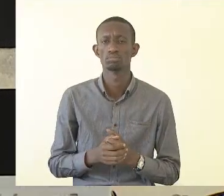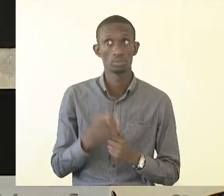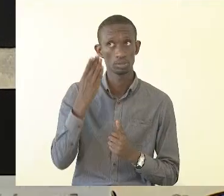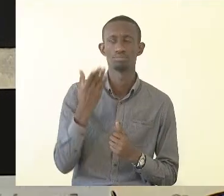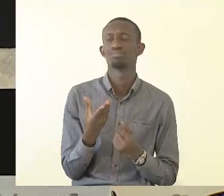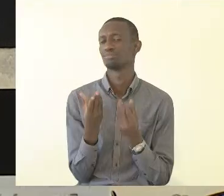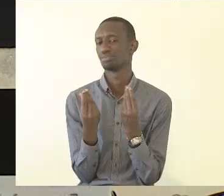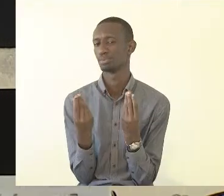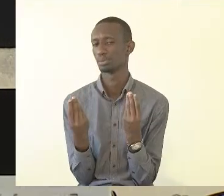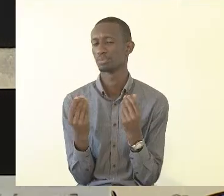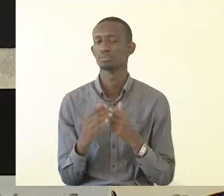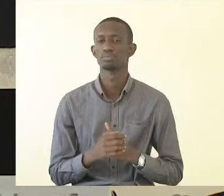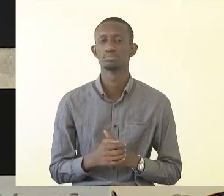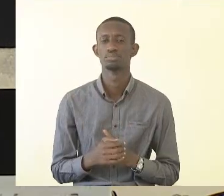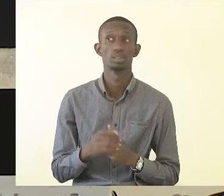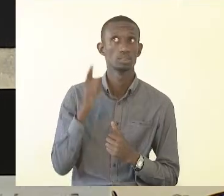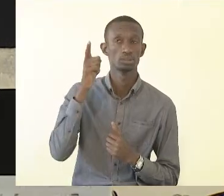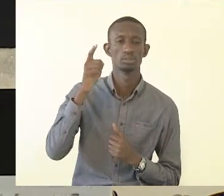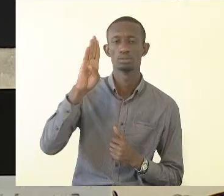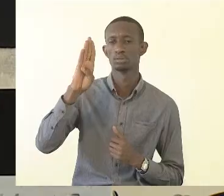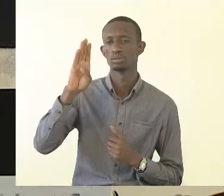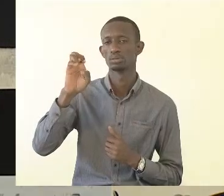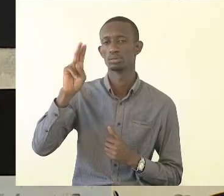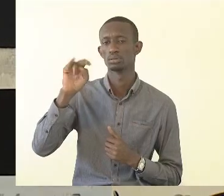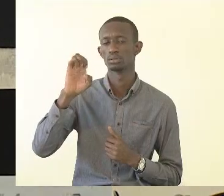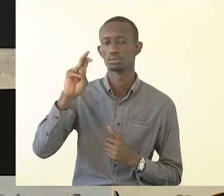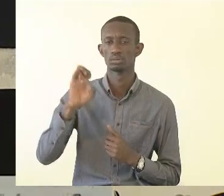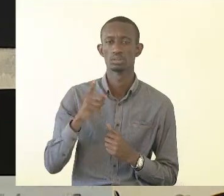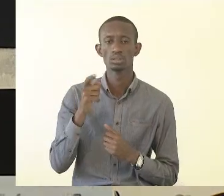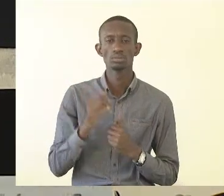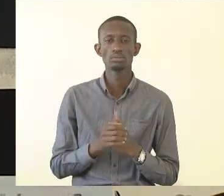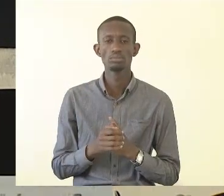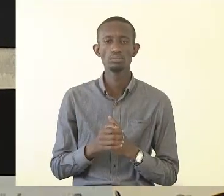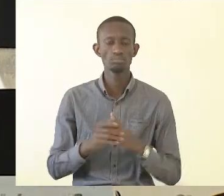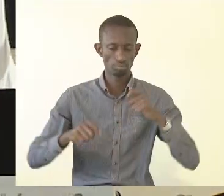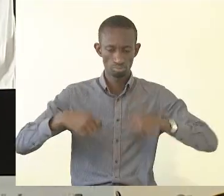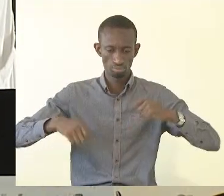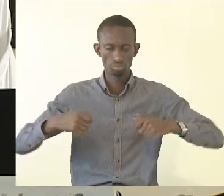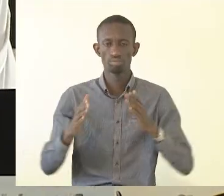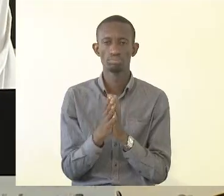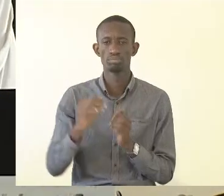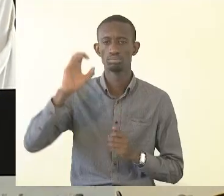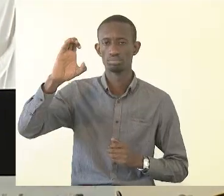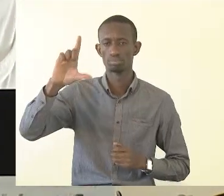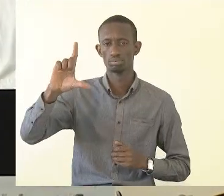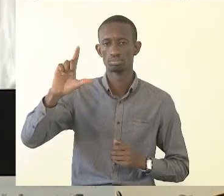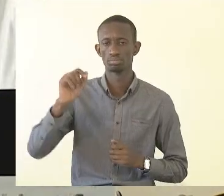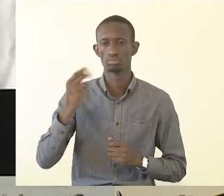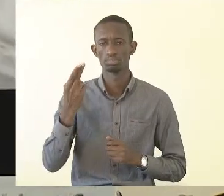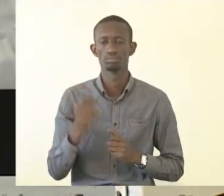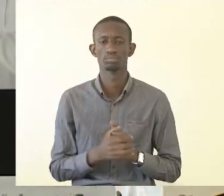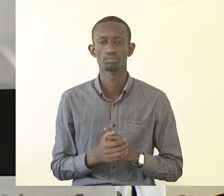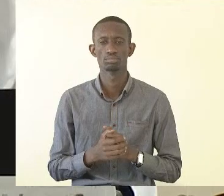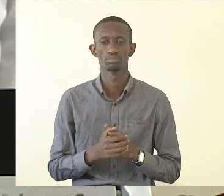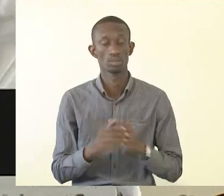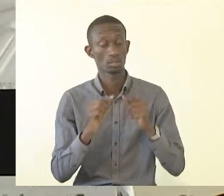one. So that is benzene. It reacts with chlorine. And it reacts